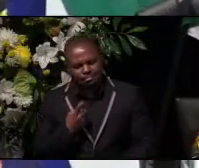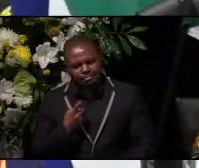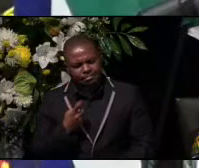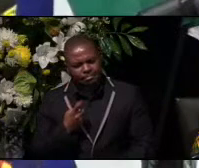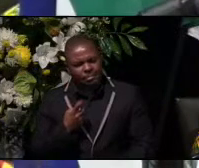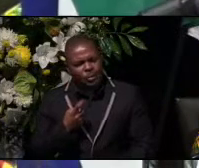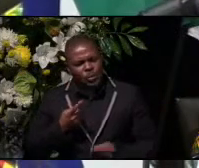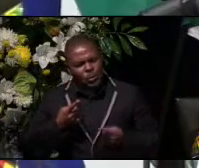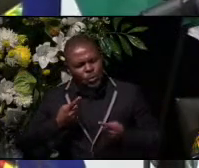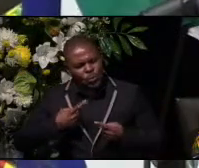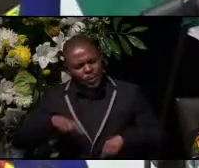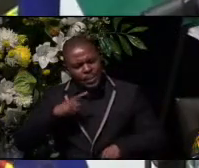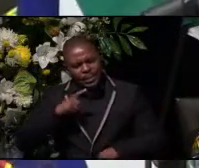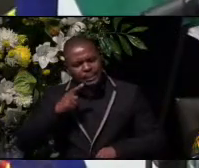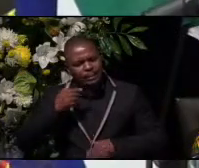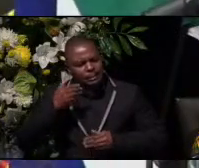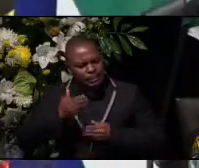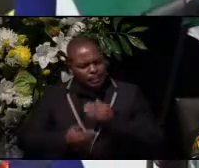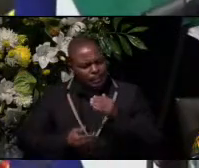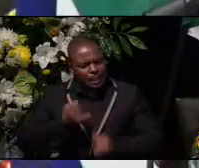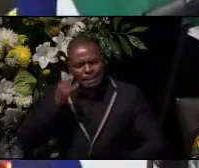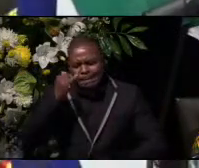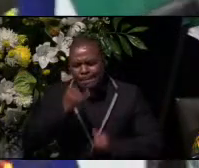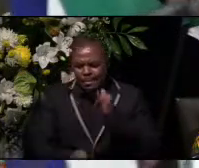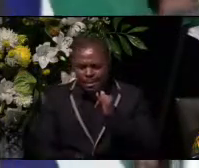where did we go wrong